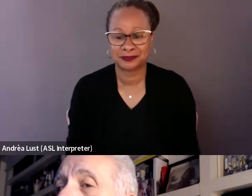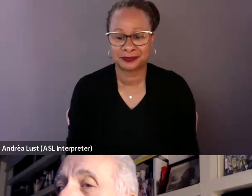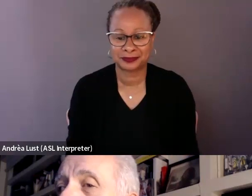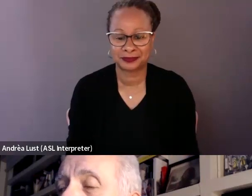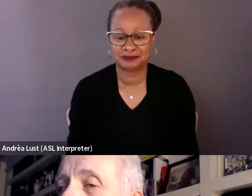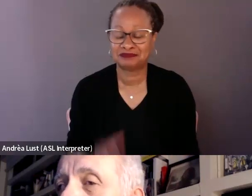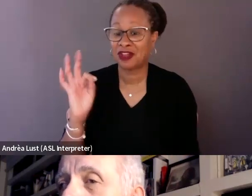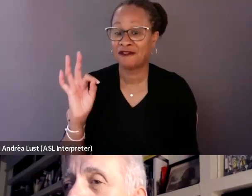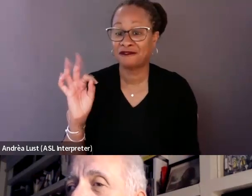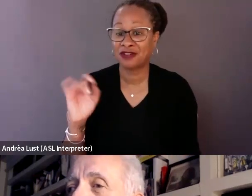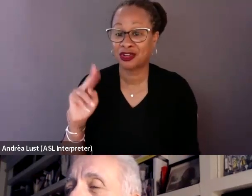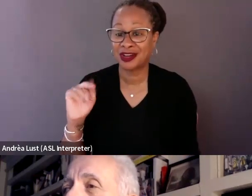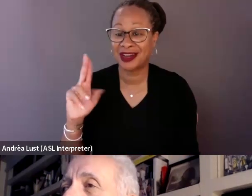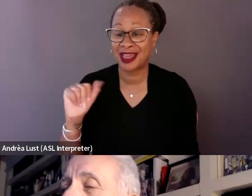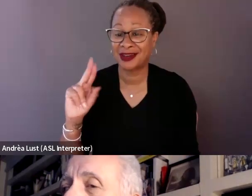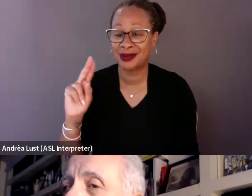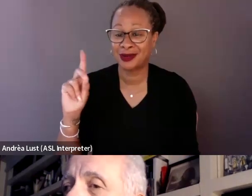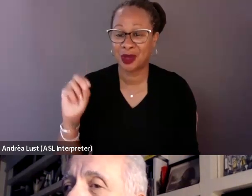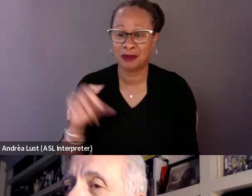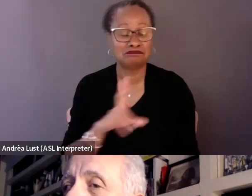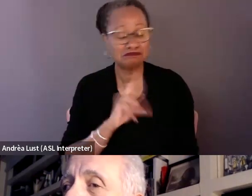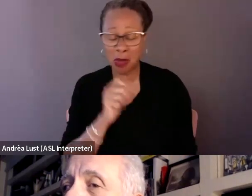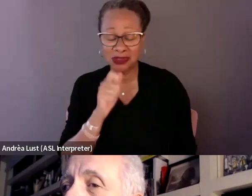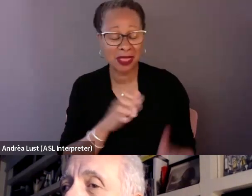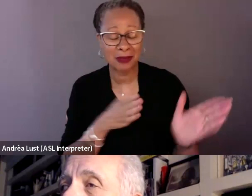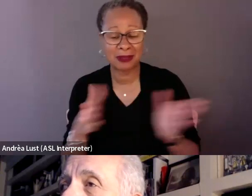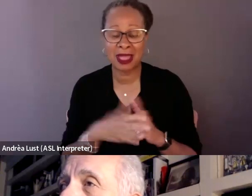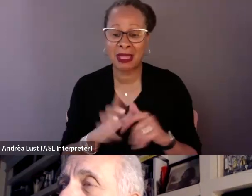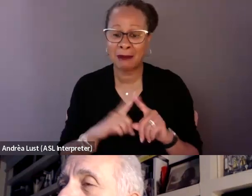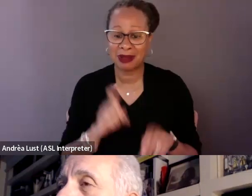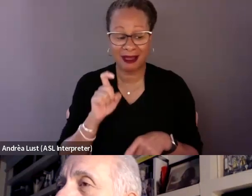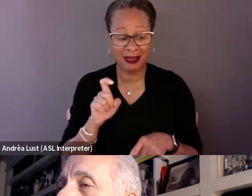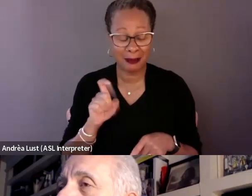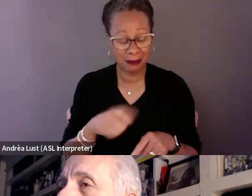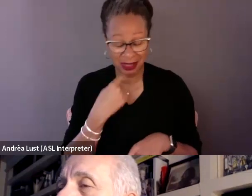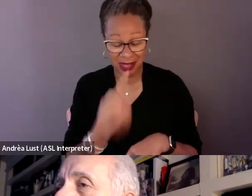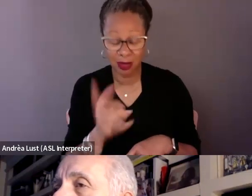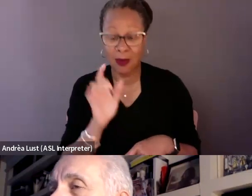No, but I must say that I had a project that